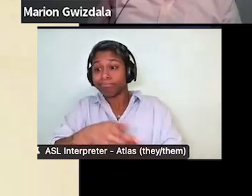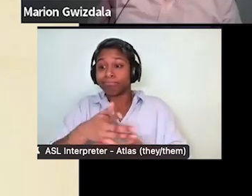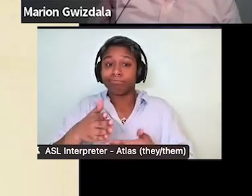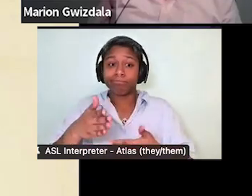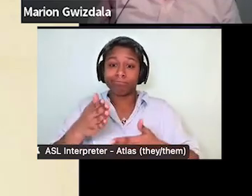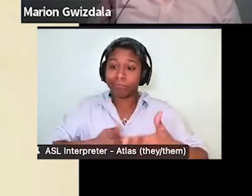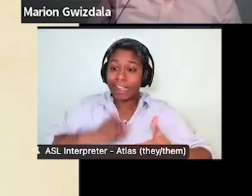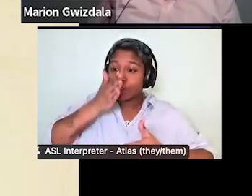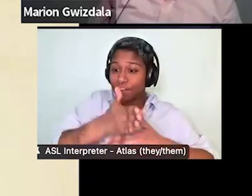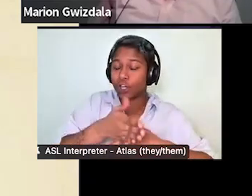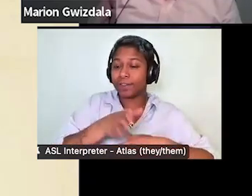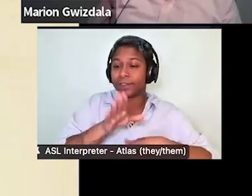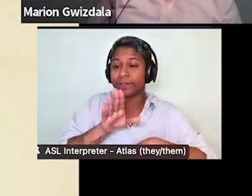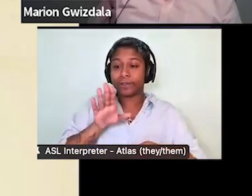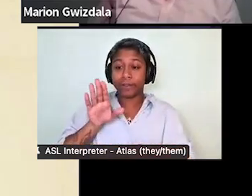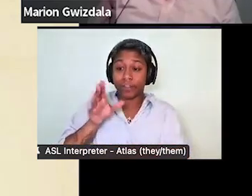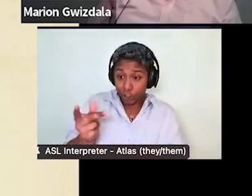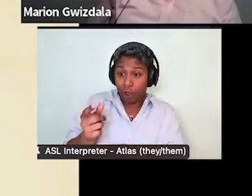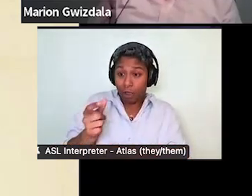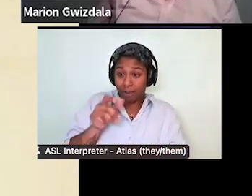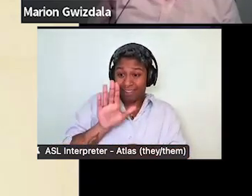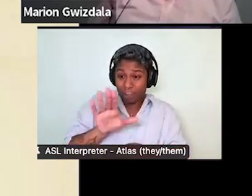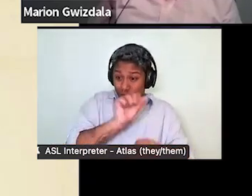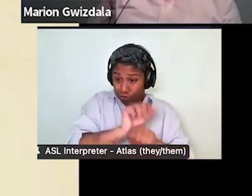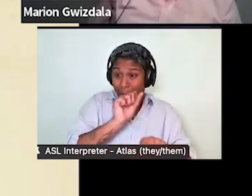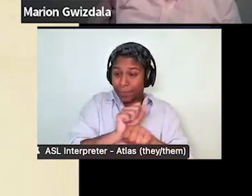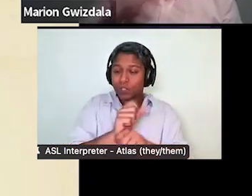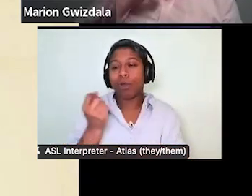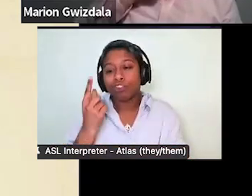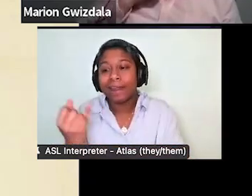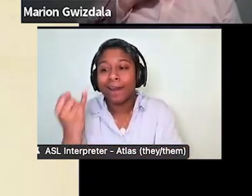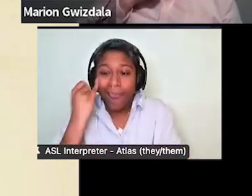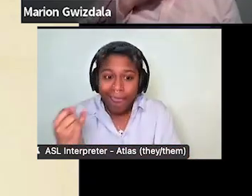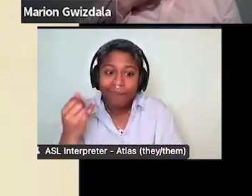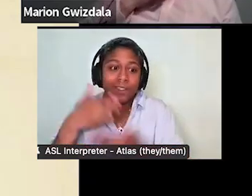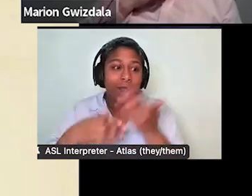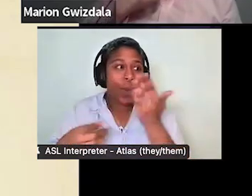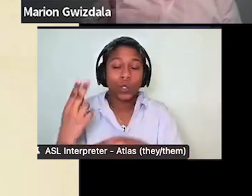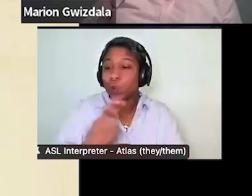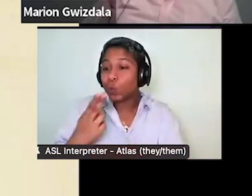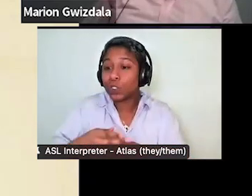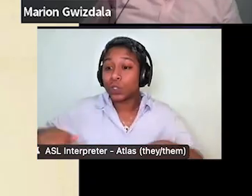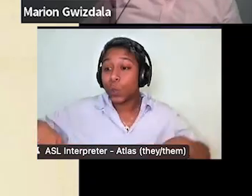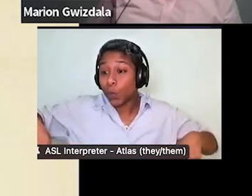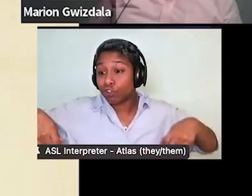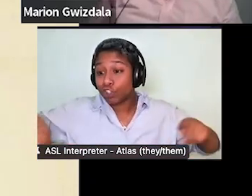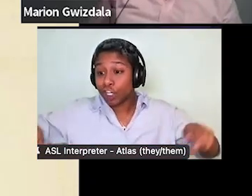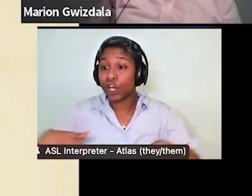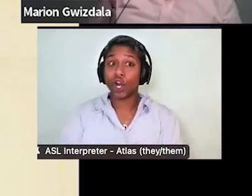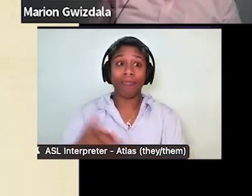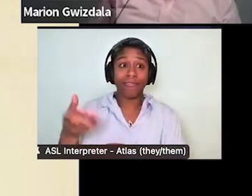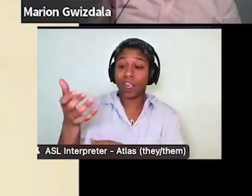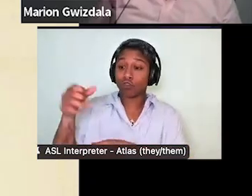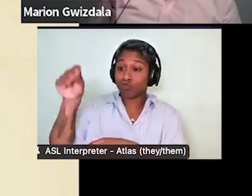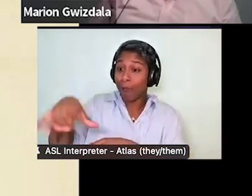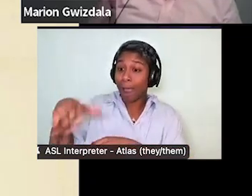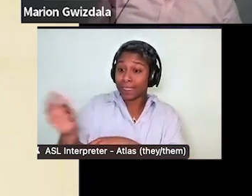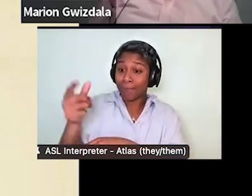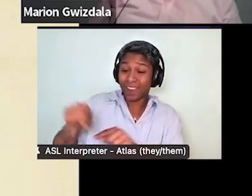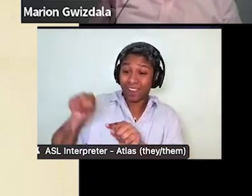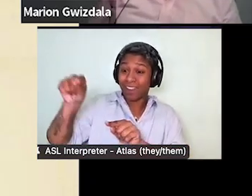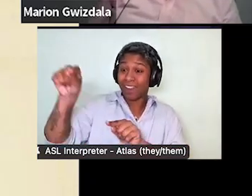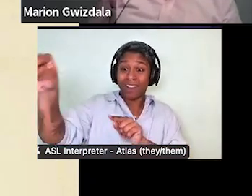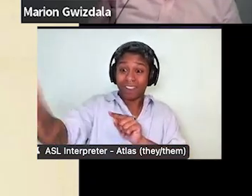if someone uses a wheelchair and they drop something and it goes beyond the extension of the